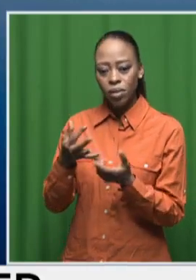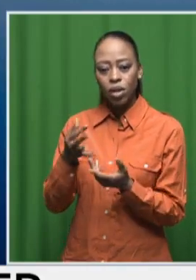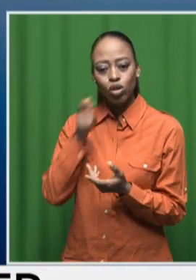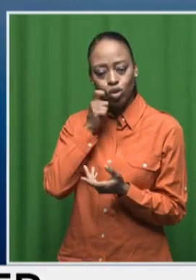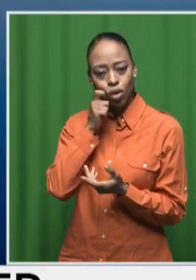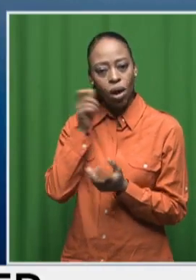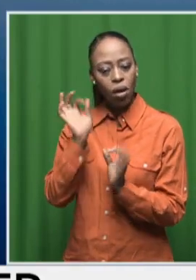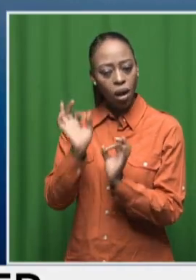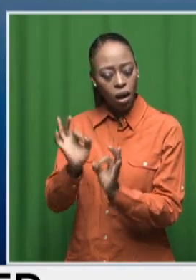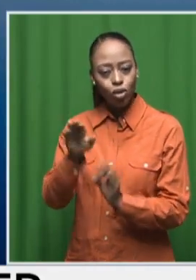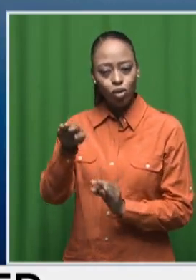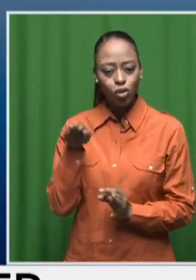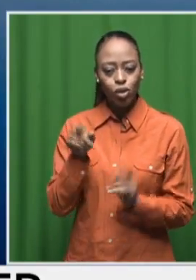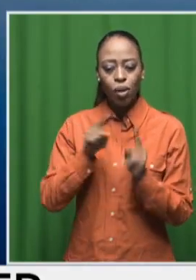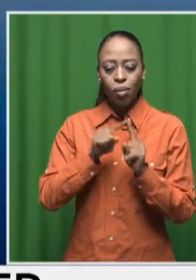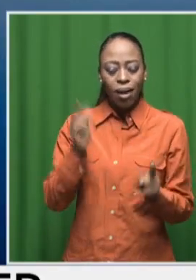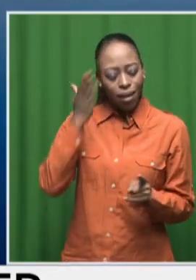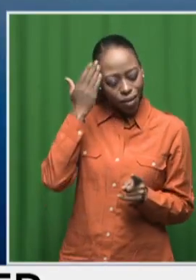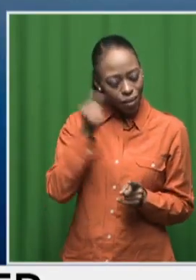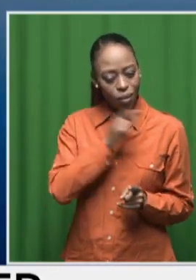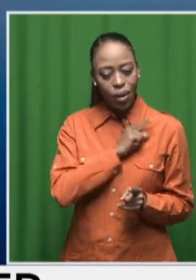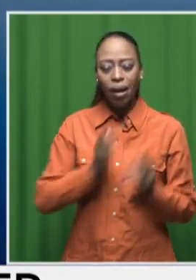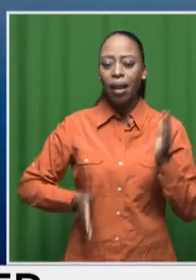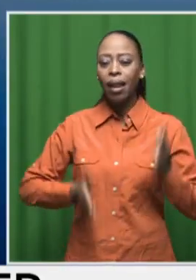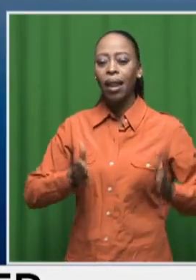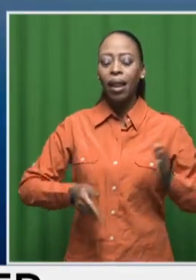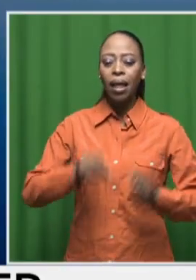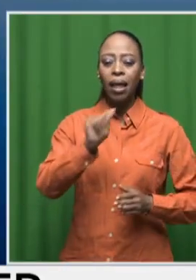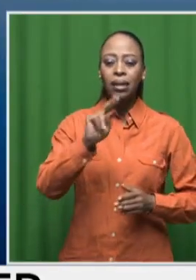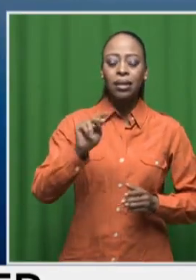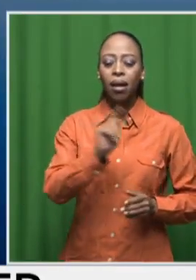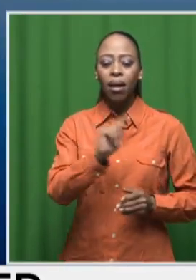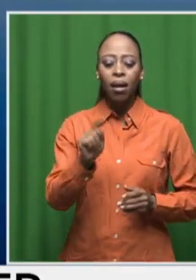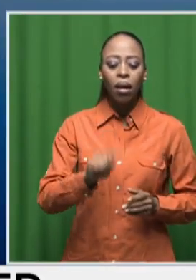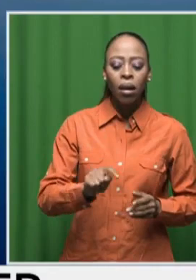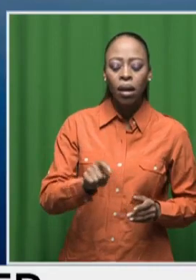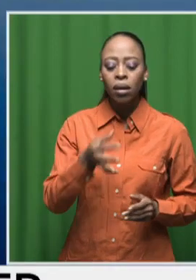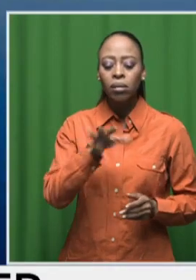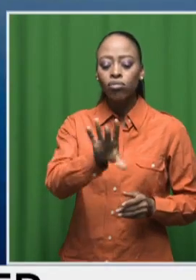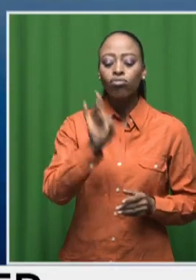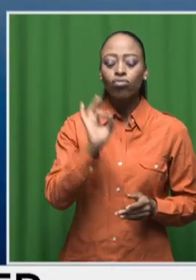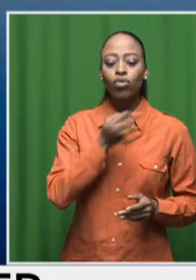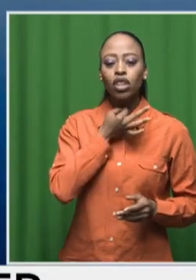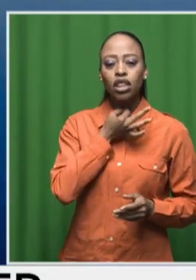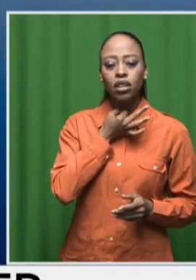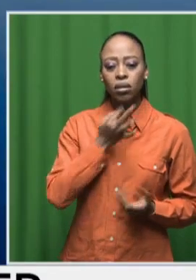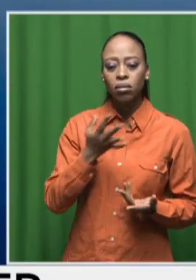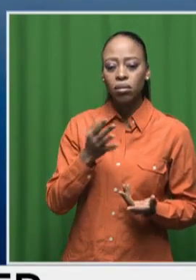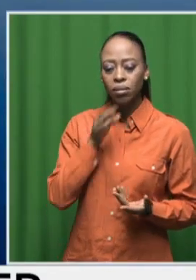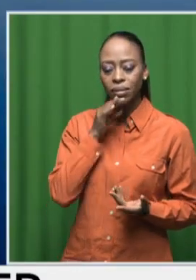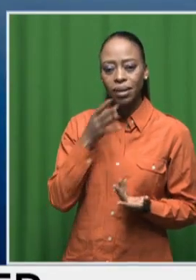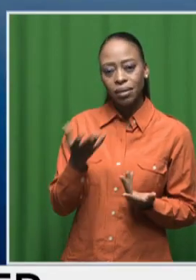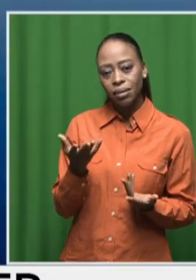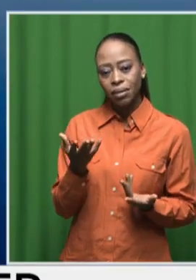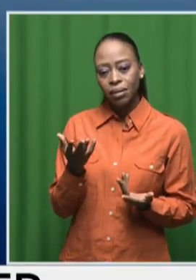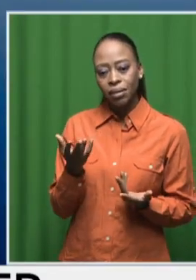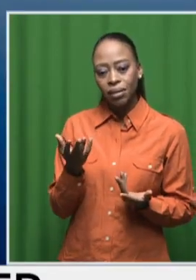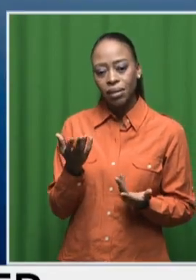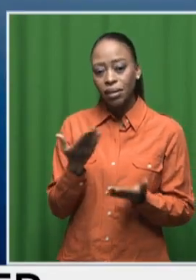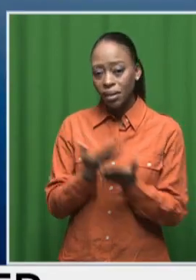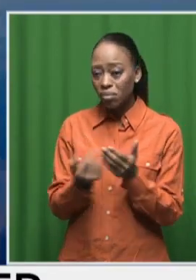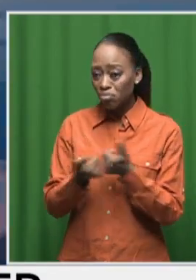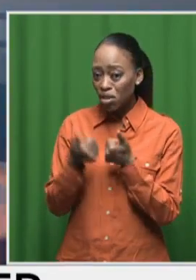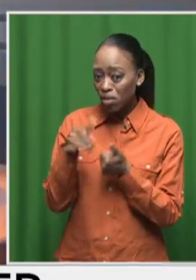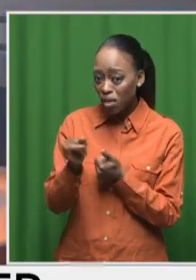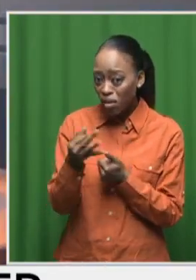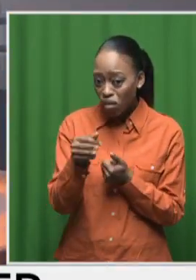Setswana and fluent Zulu, but for whatever reason, automatically you just go to the ATM and select English. Are you finding that might just be a challenge